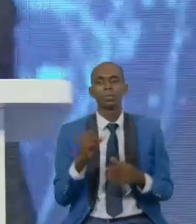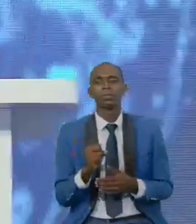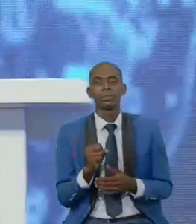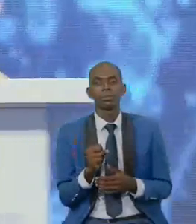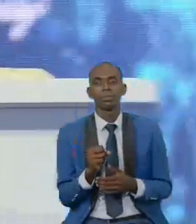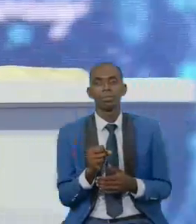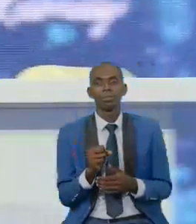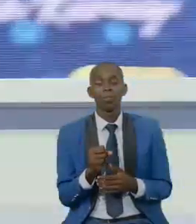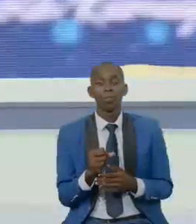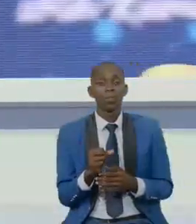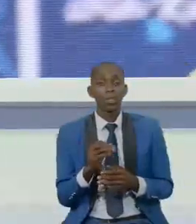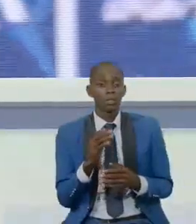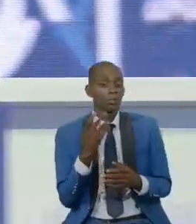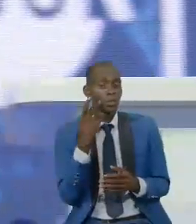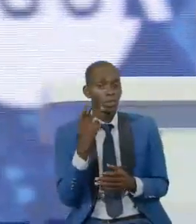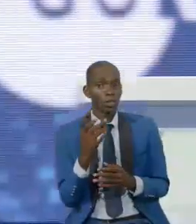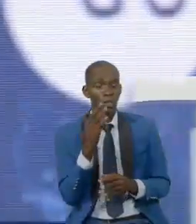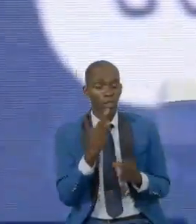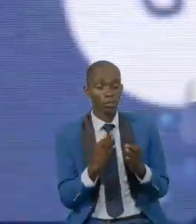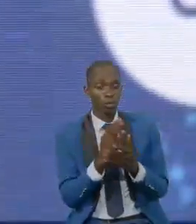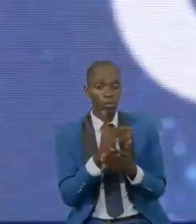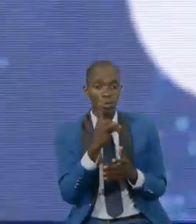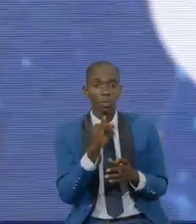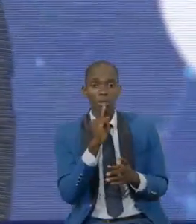If somebody is caught stealing,